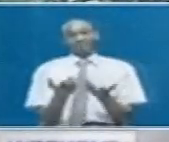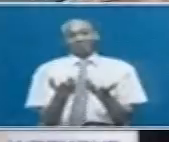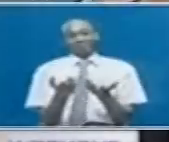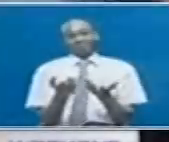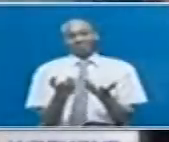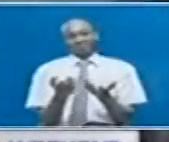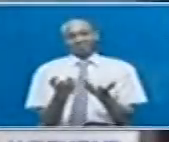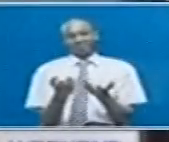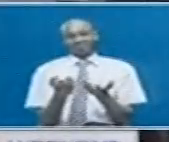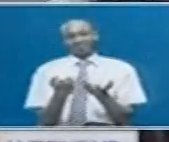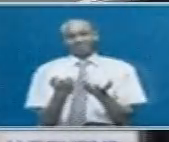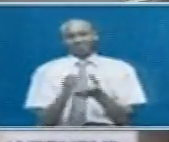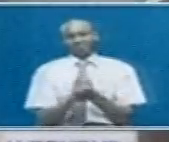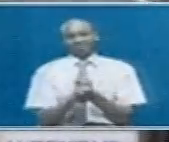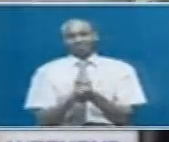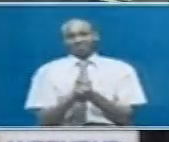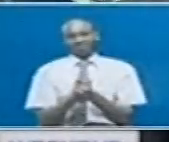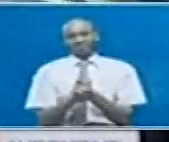difficult.